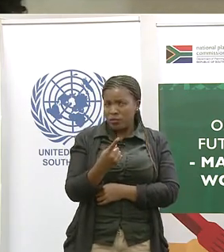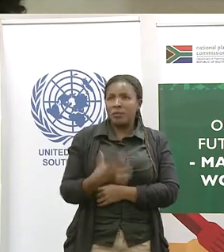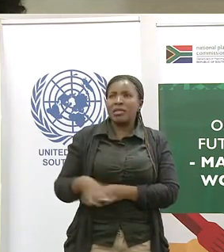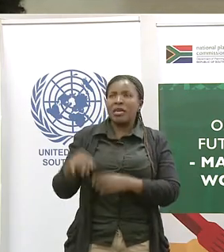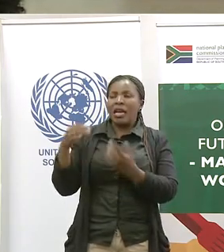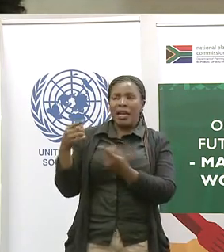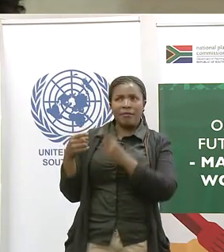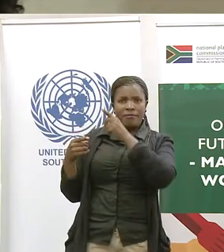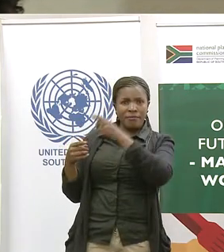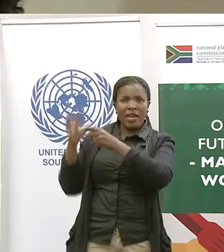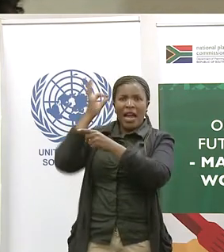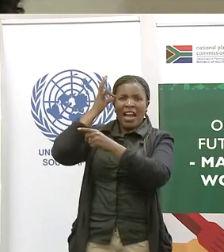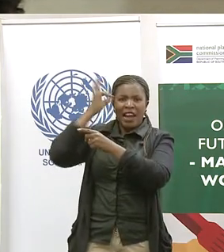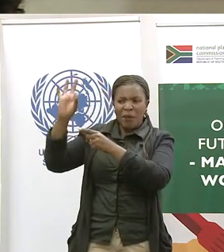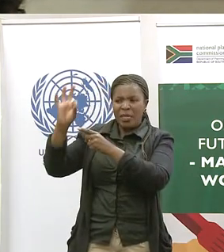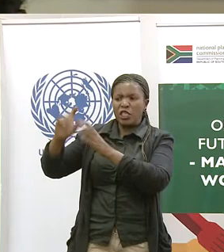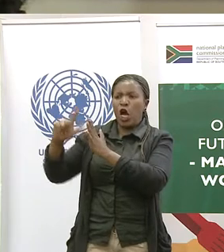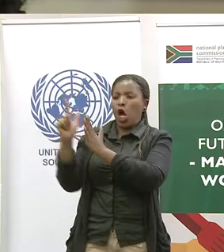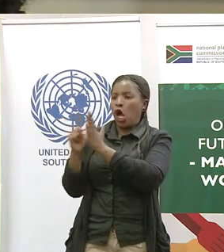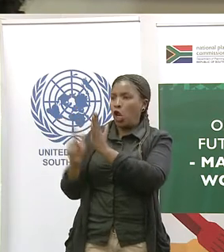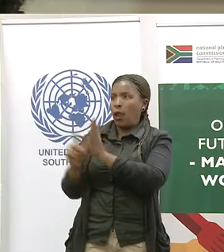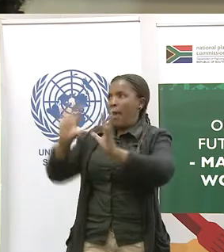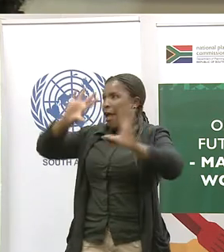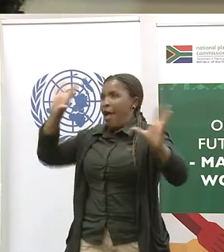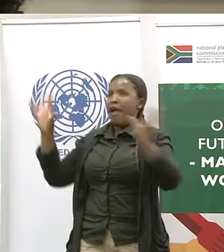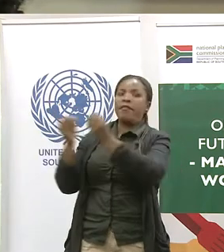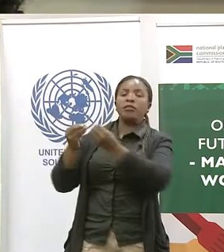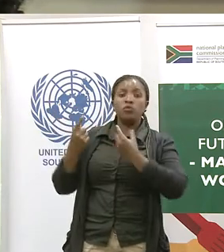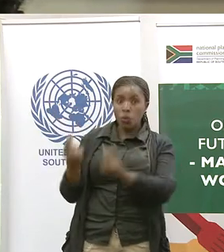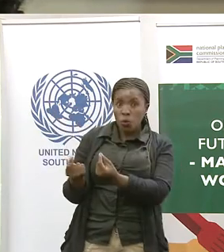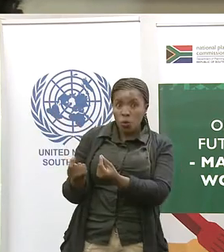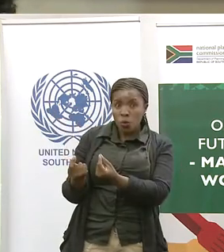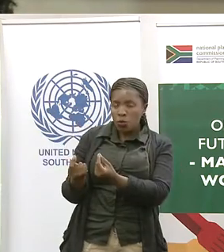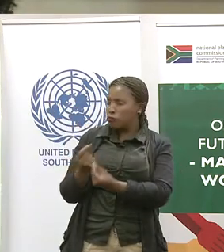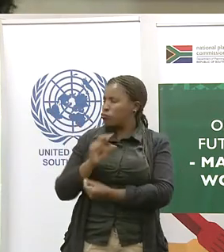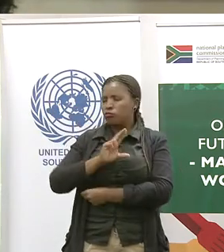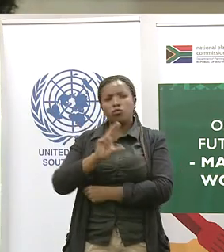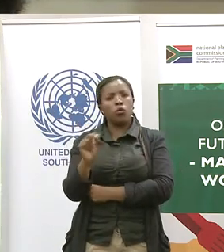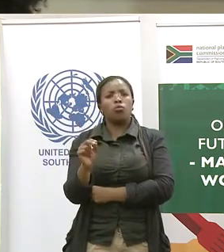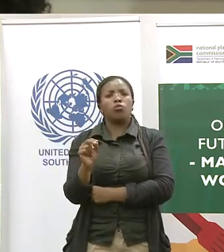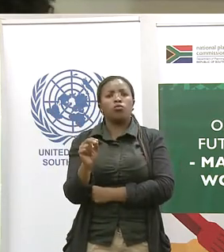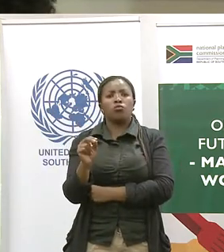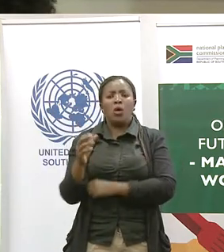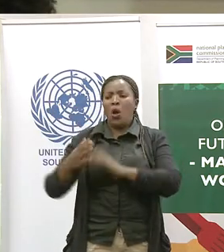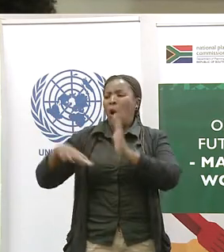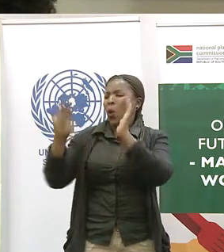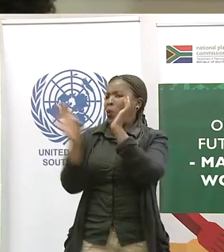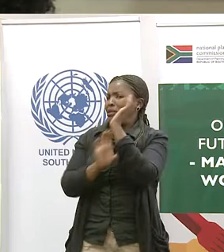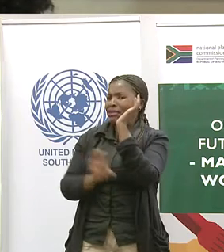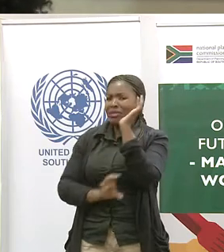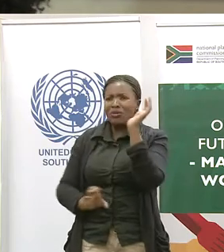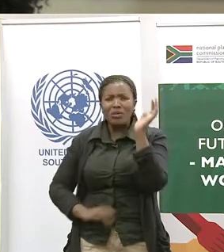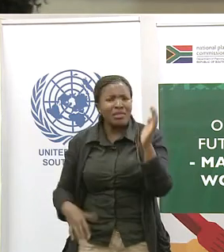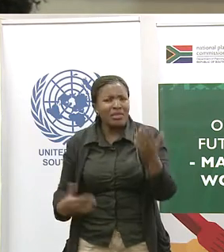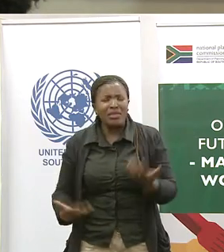all. It is not law and legislation that does it all. Our constitution and all the world instruments